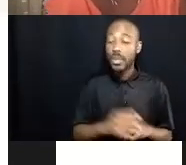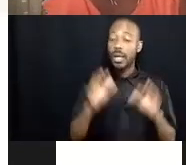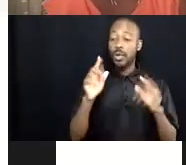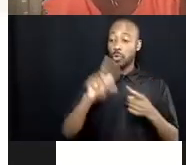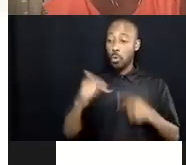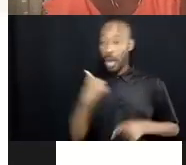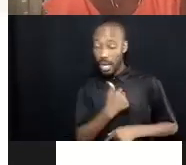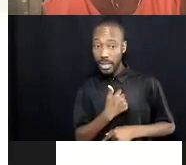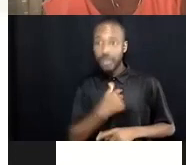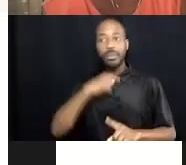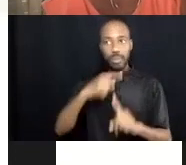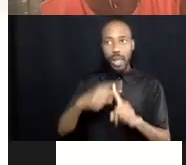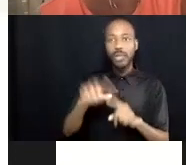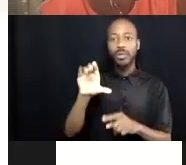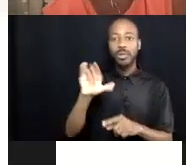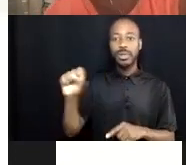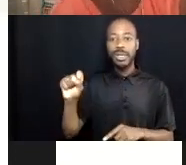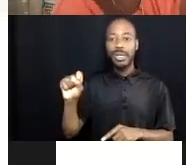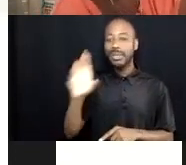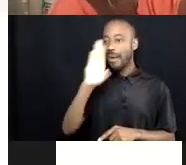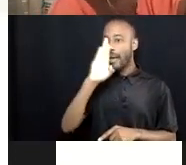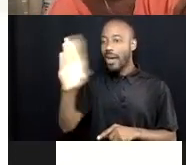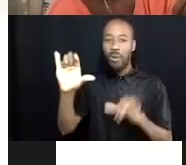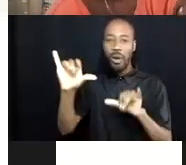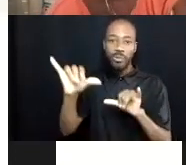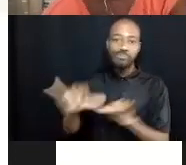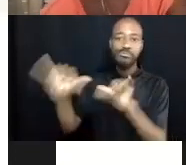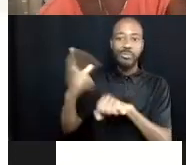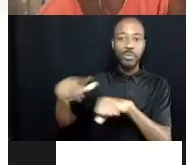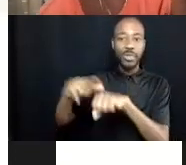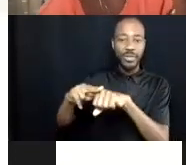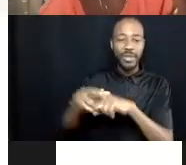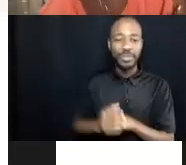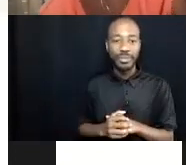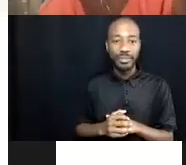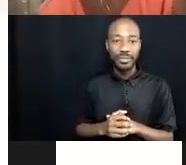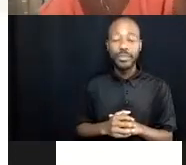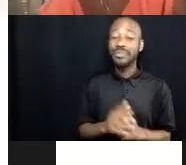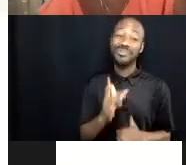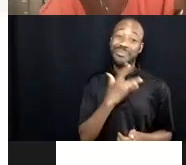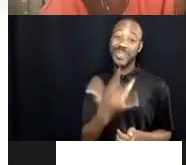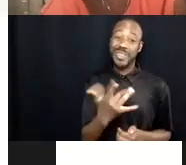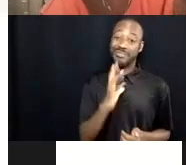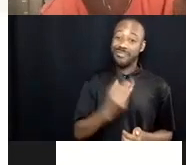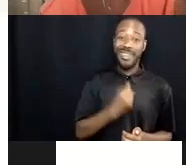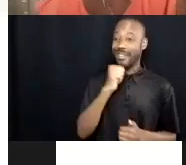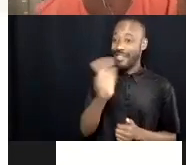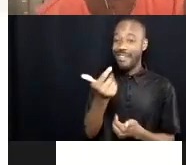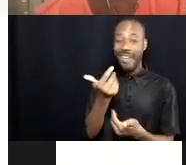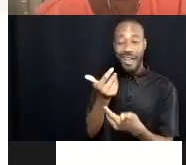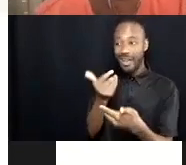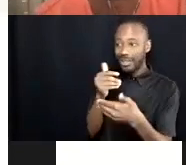cis heteronormativity. Trans people of color are often not allowed in shelters, or shelters make it